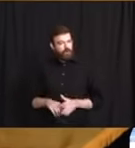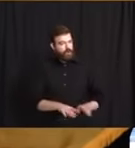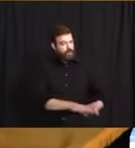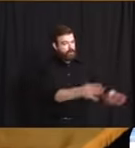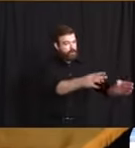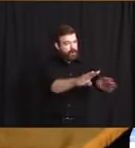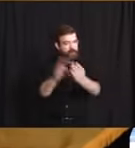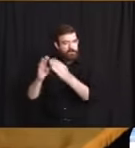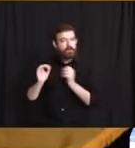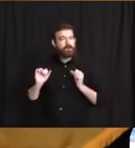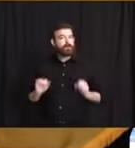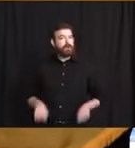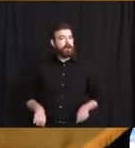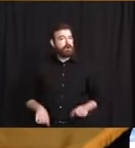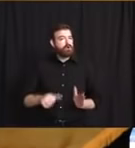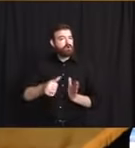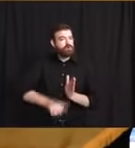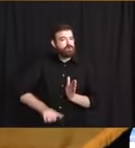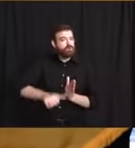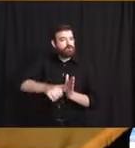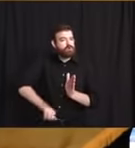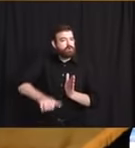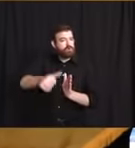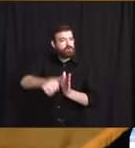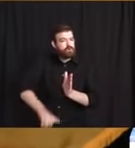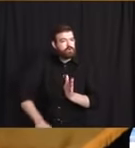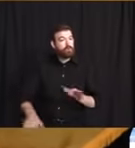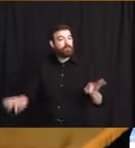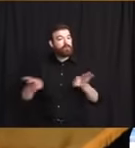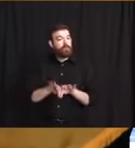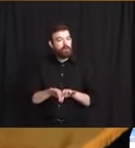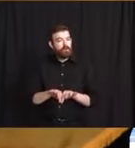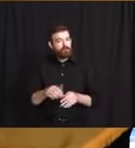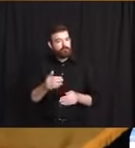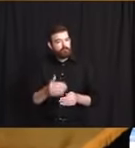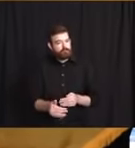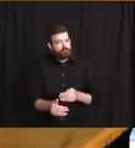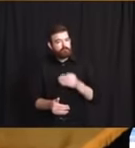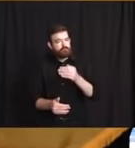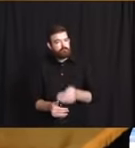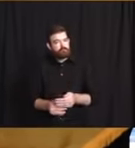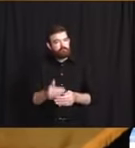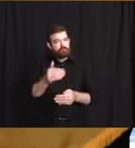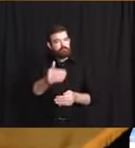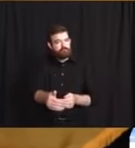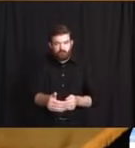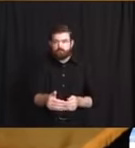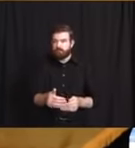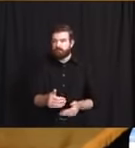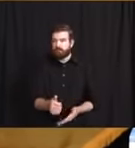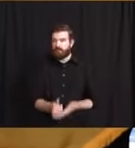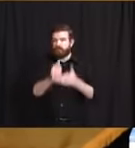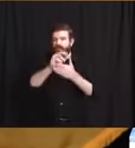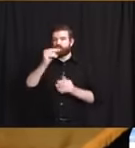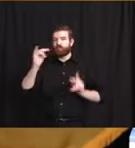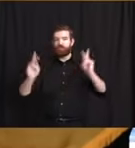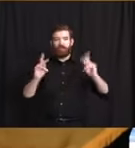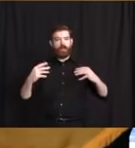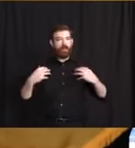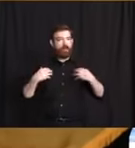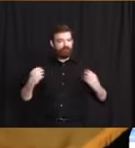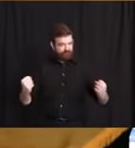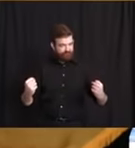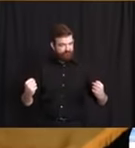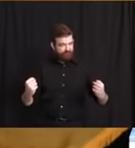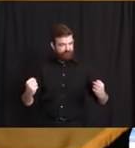step forward for the health of New Jersey residents. Today, I want to focus on a serious children's health issue